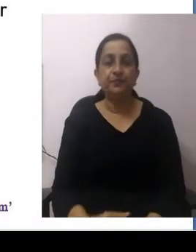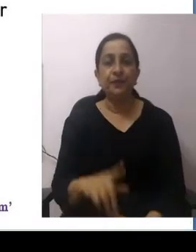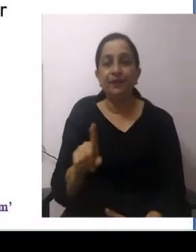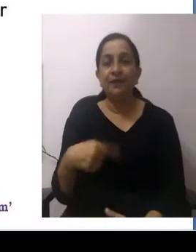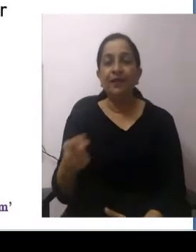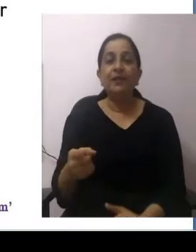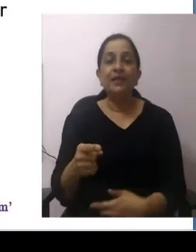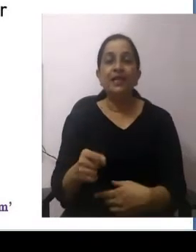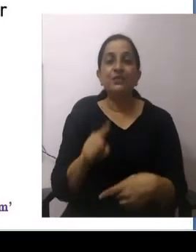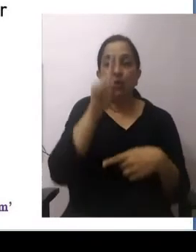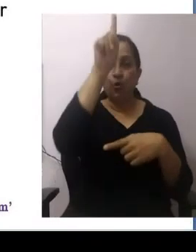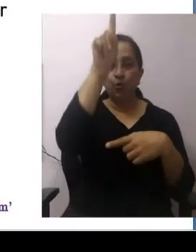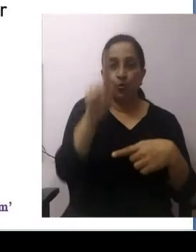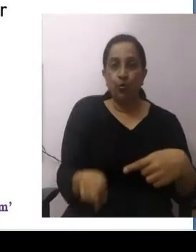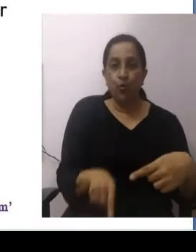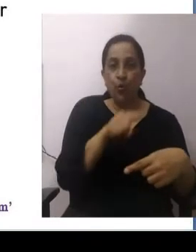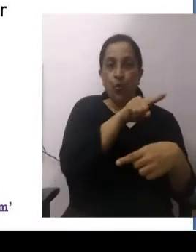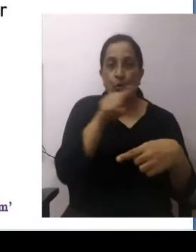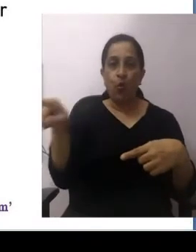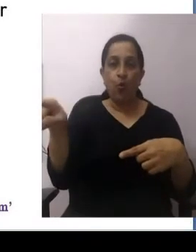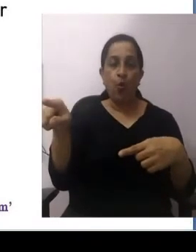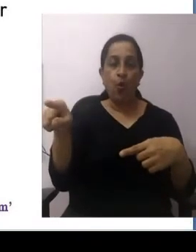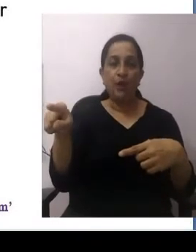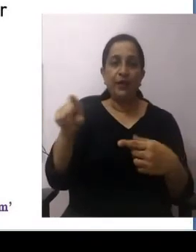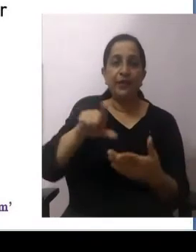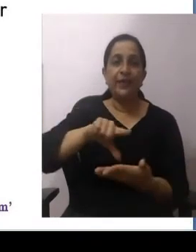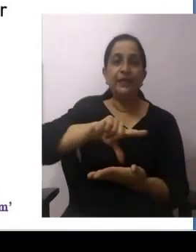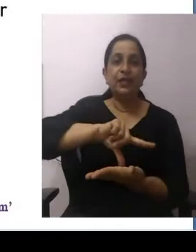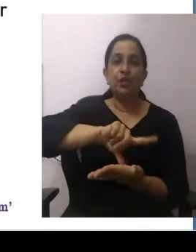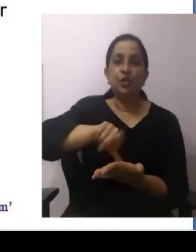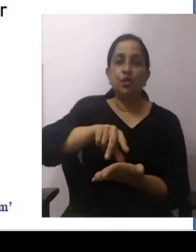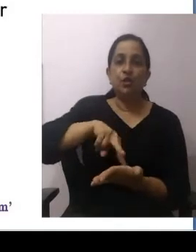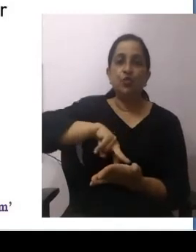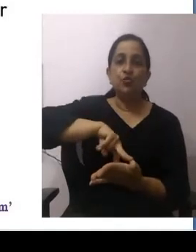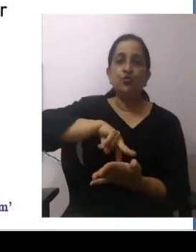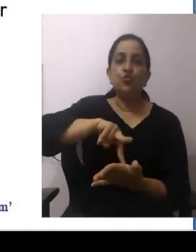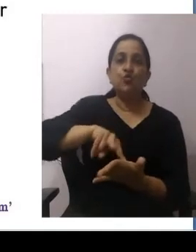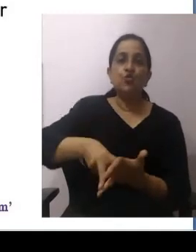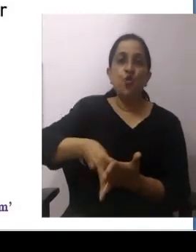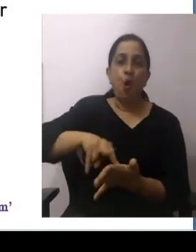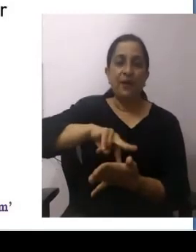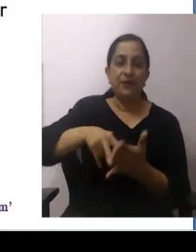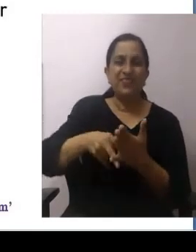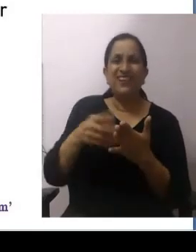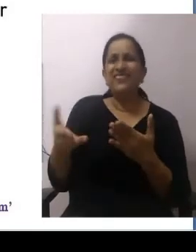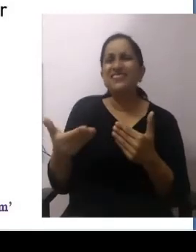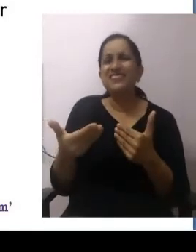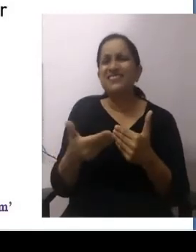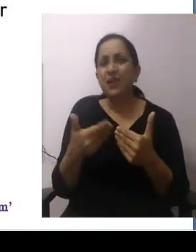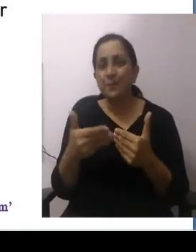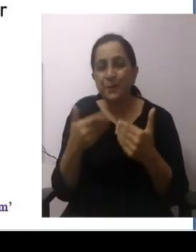Next we will move on to coordinate geometry. This is the simplest